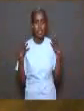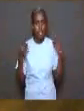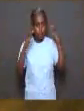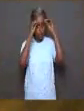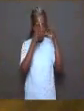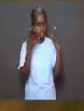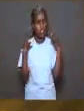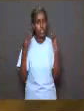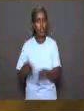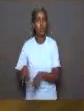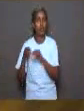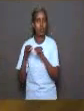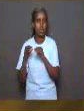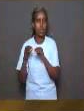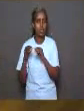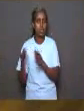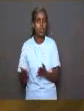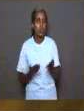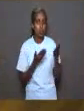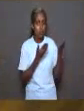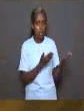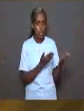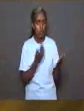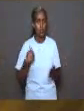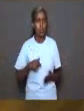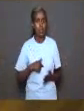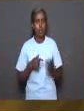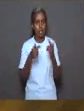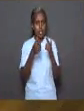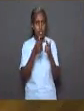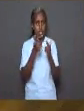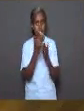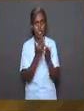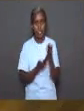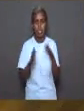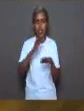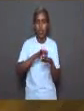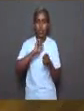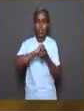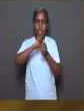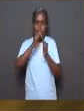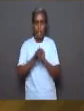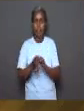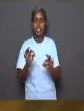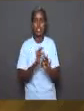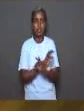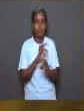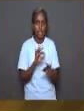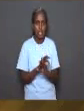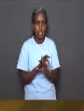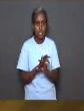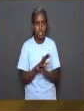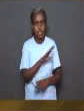Hello, teacher. Hello, students. Welcome to our second lesson on inverse